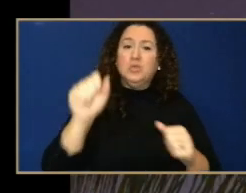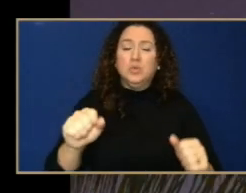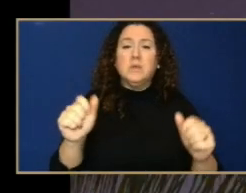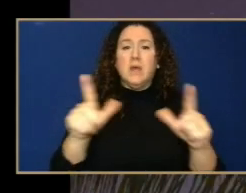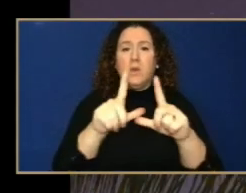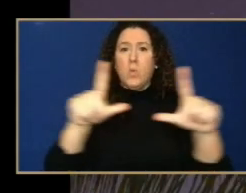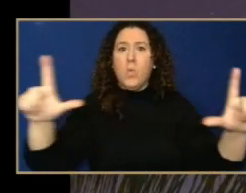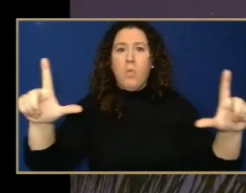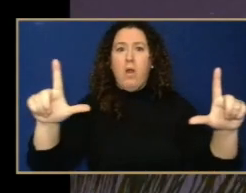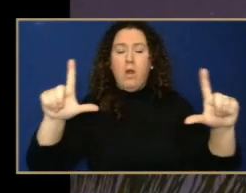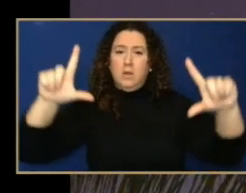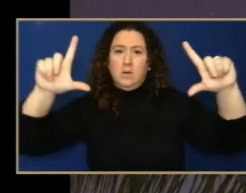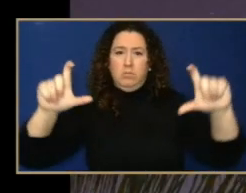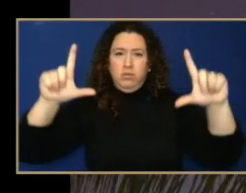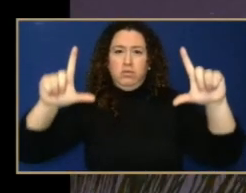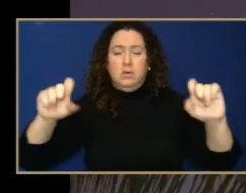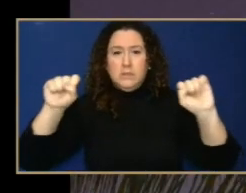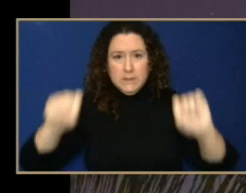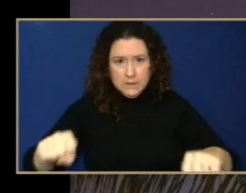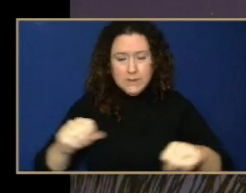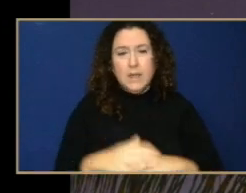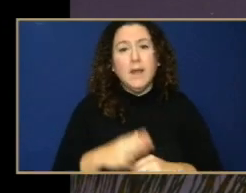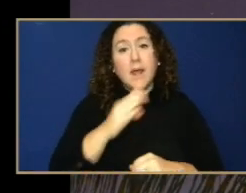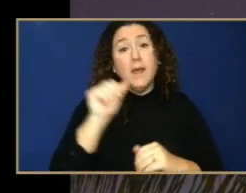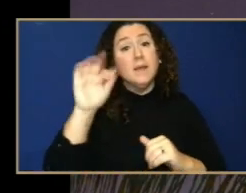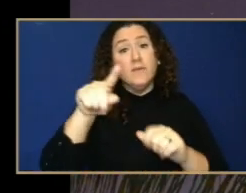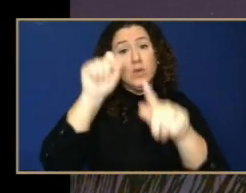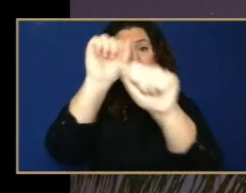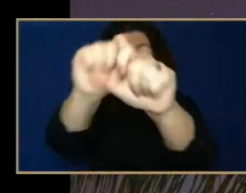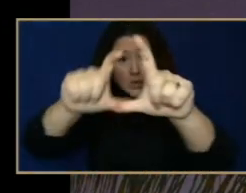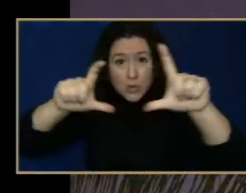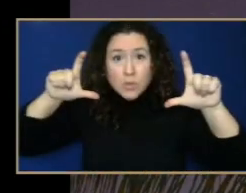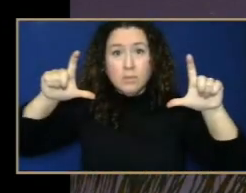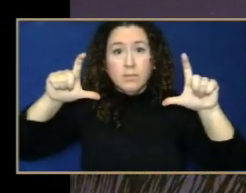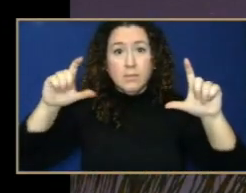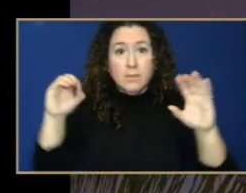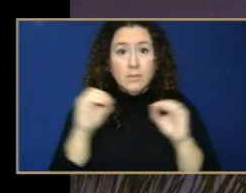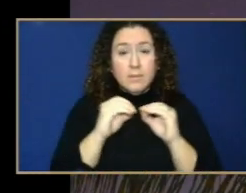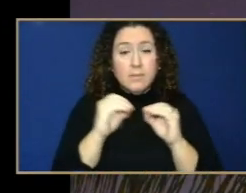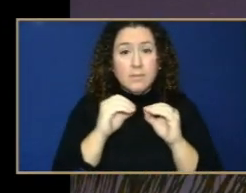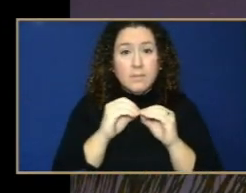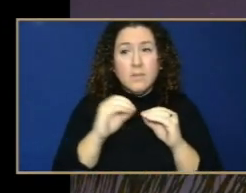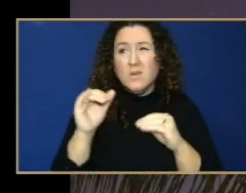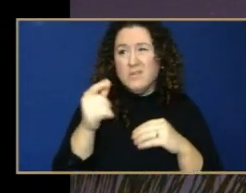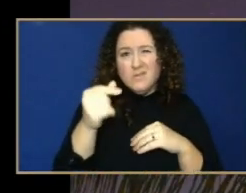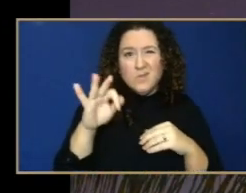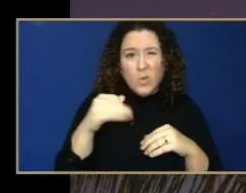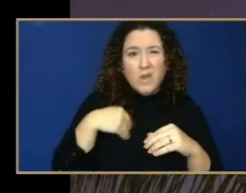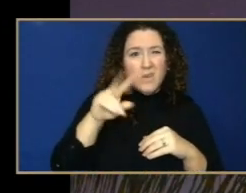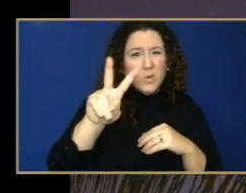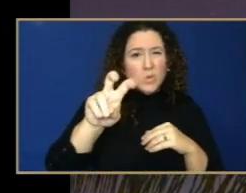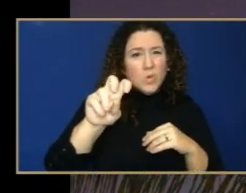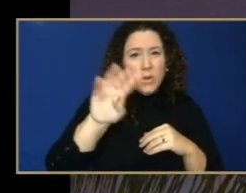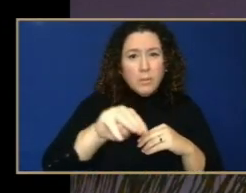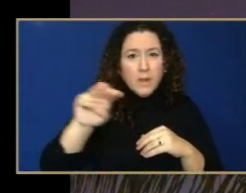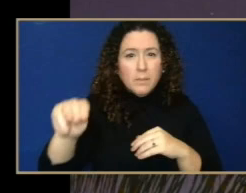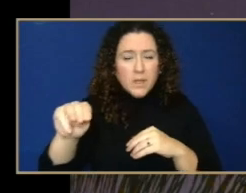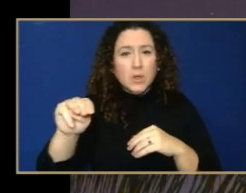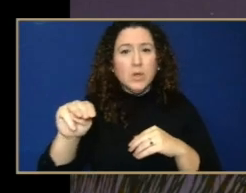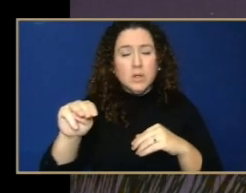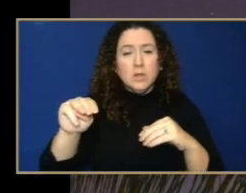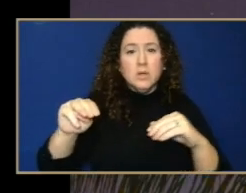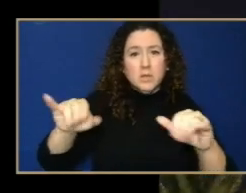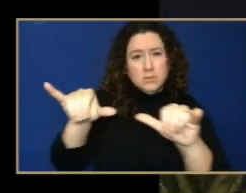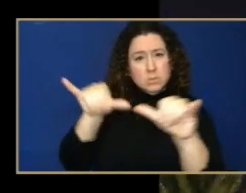And then if you zoom in a little bit, then you can see, if you have a large zoom lens, like about 200 millimeters or so, then you'll be able to see the moons of